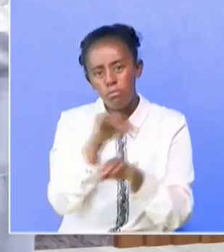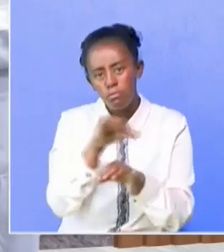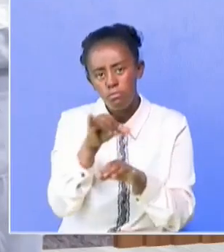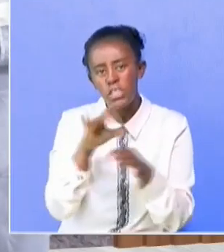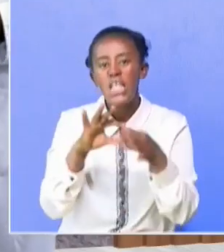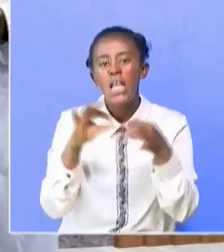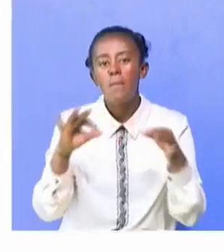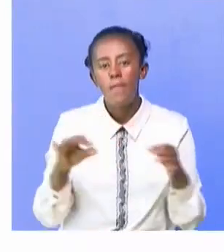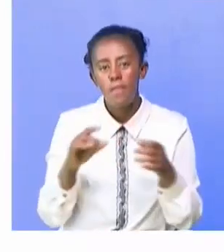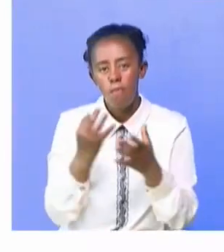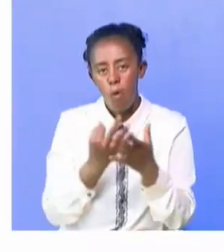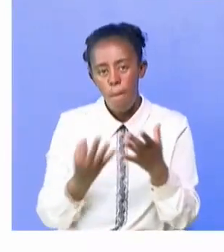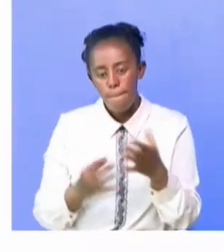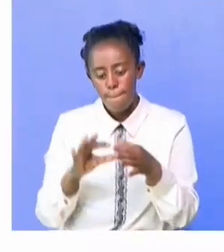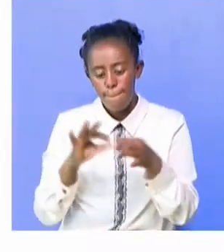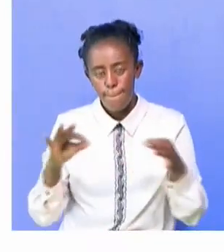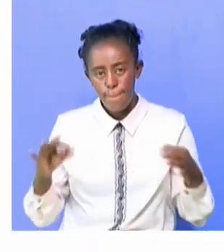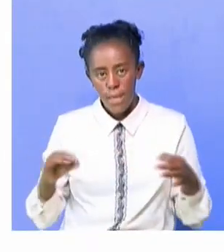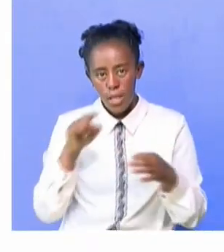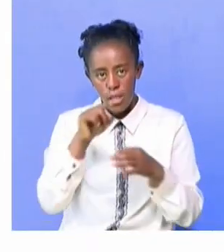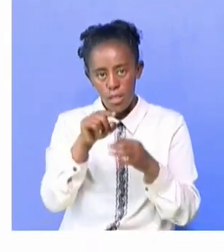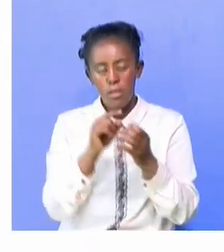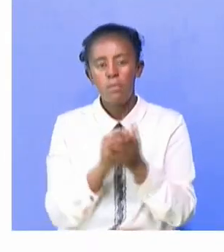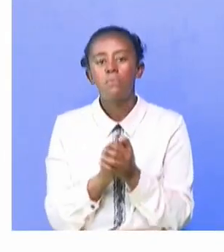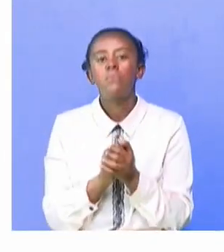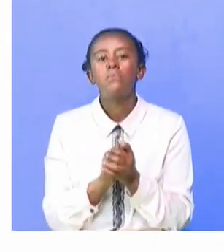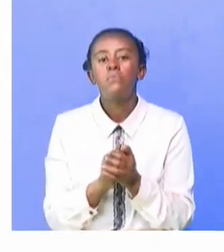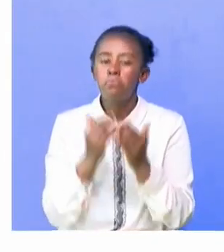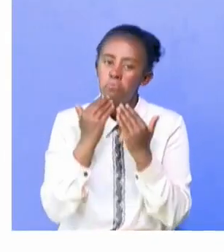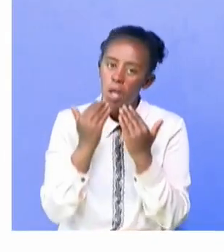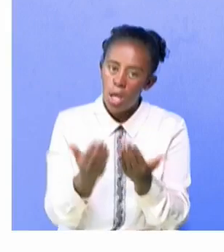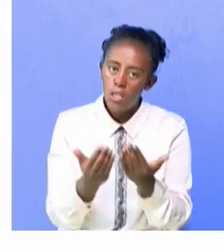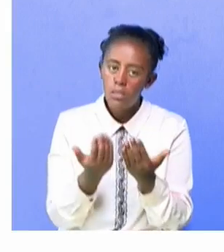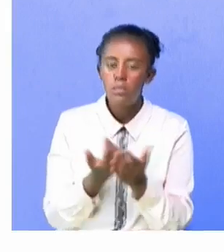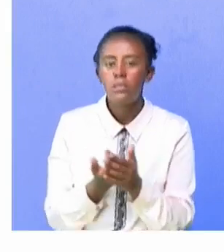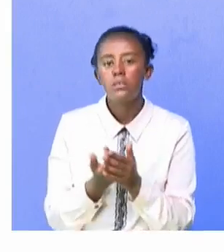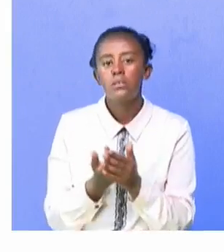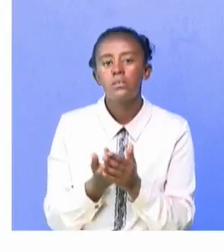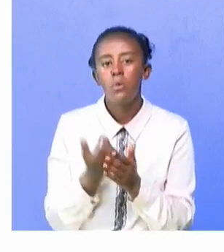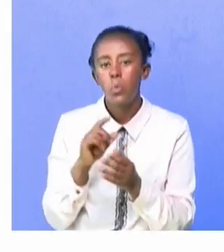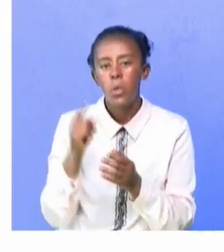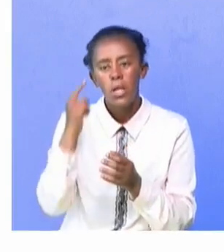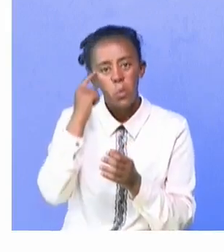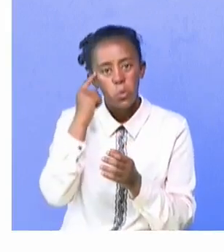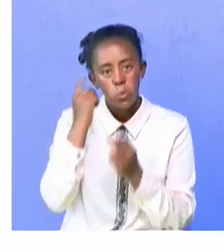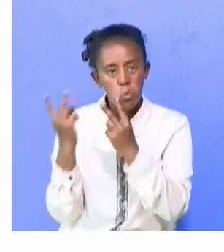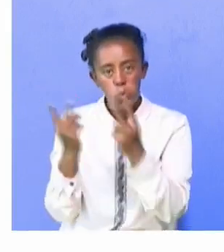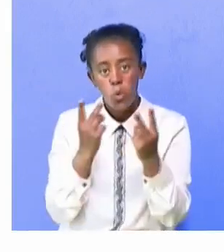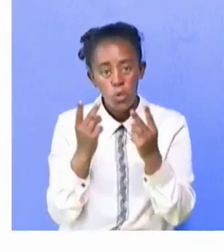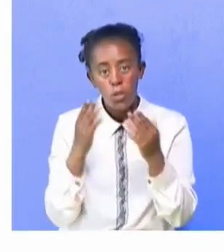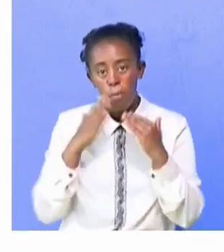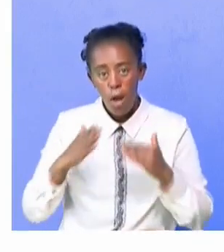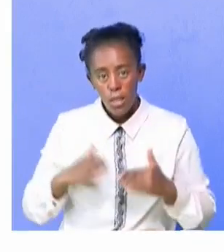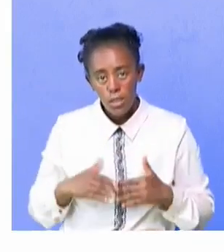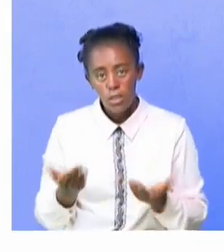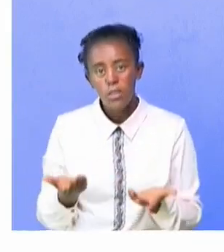statement form. Yeah. You want to thank any concerned body, yeah, who want to